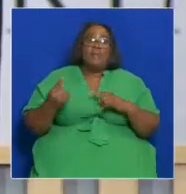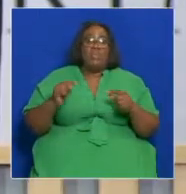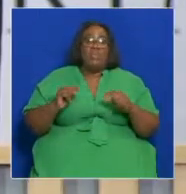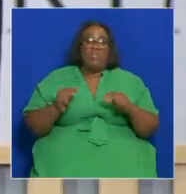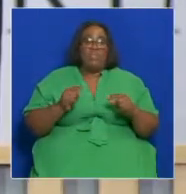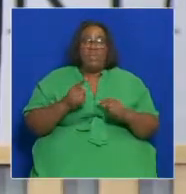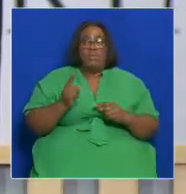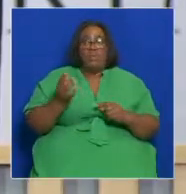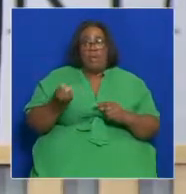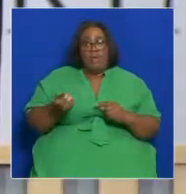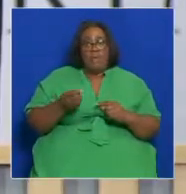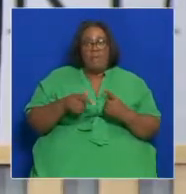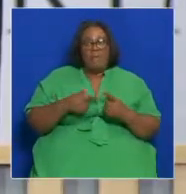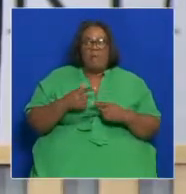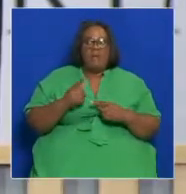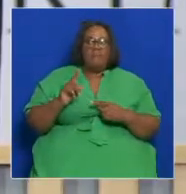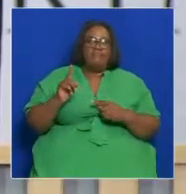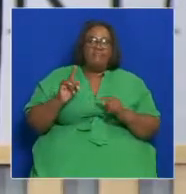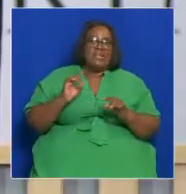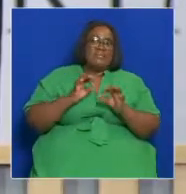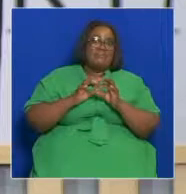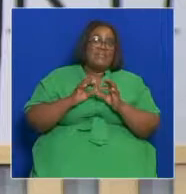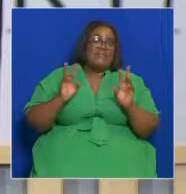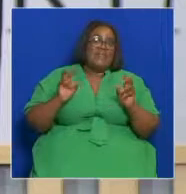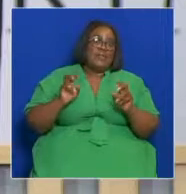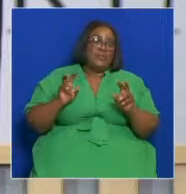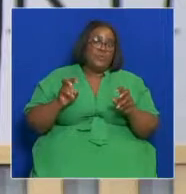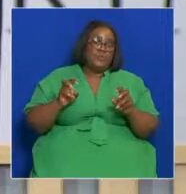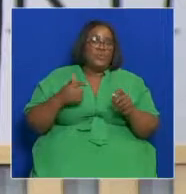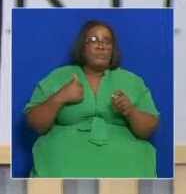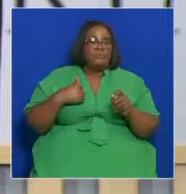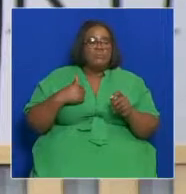issue and how an issue is dealt